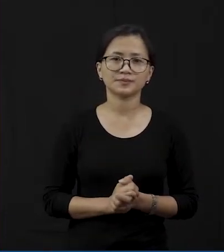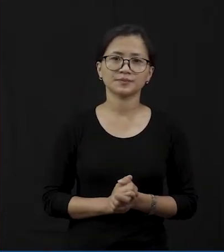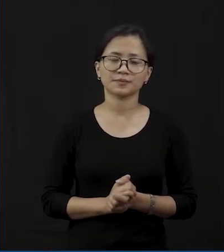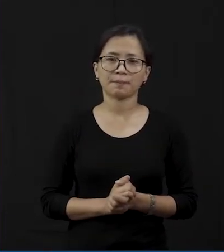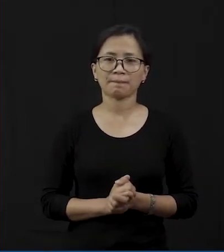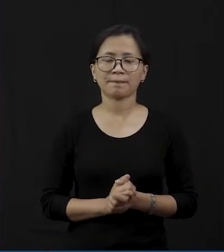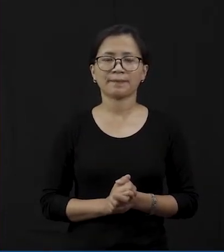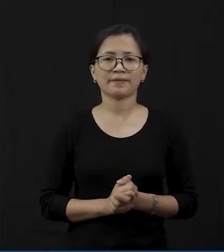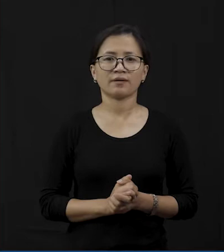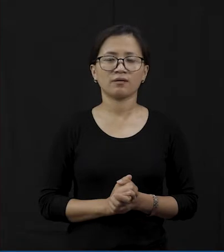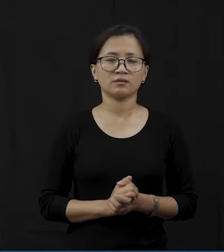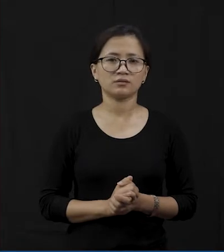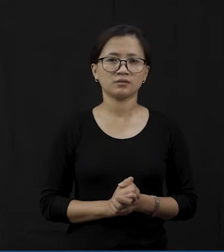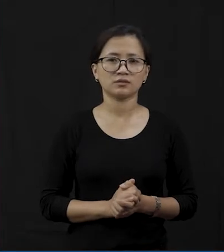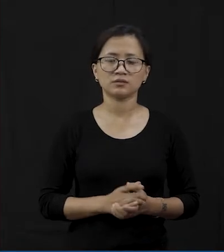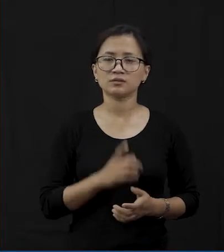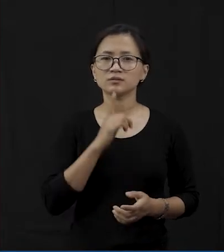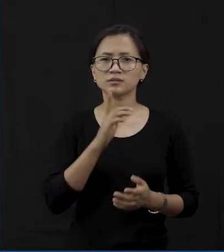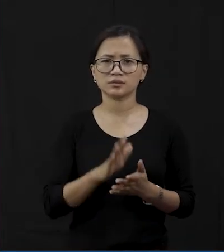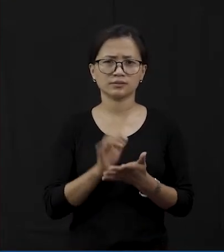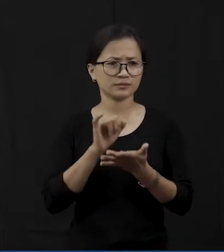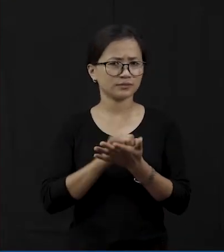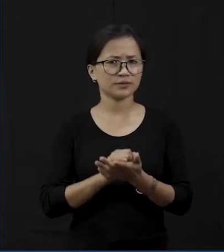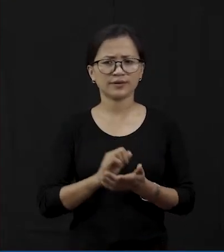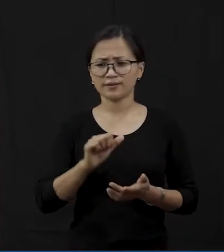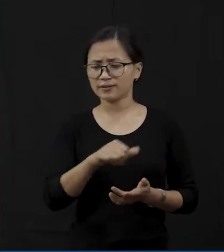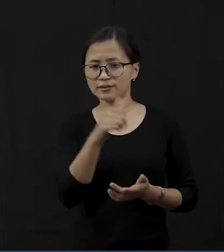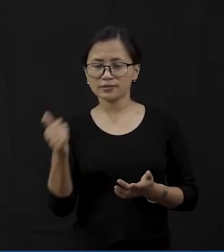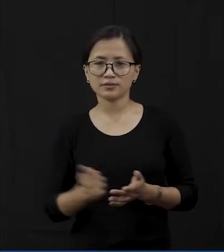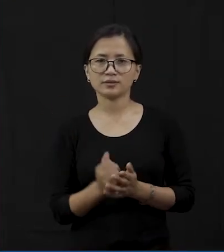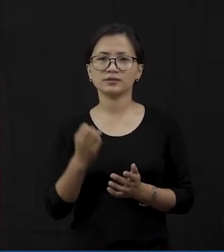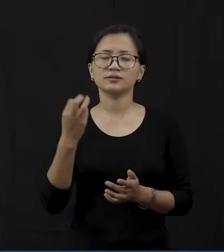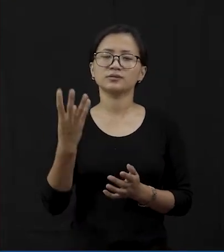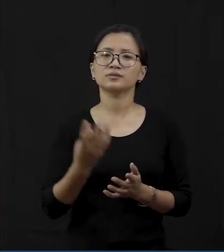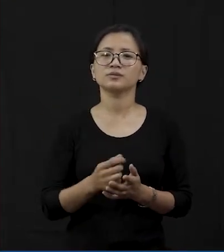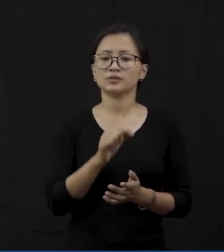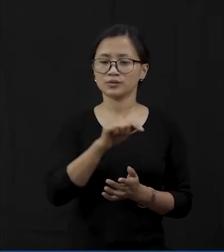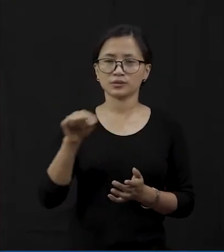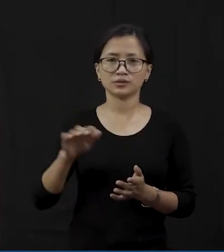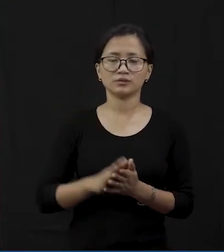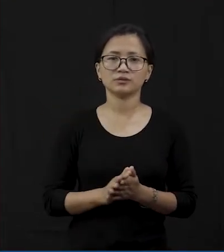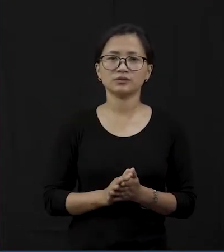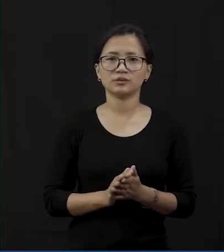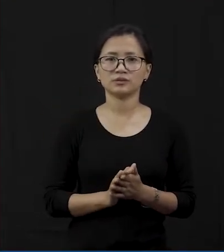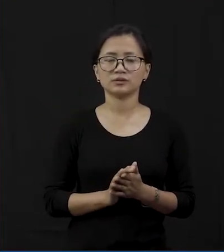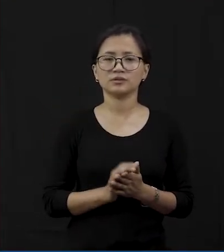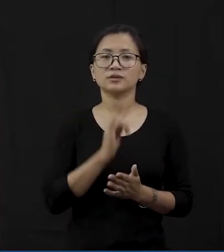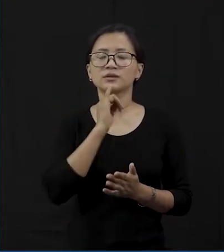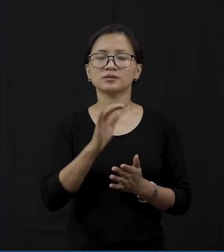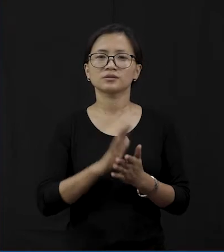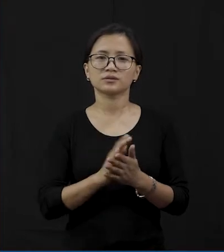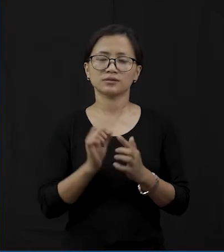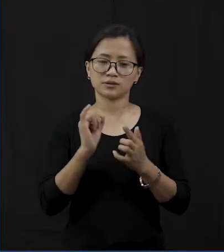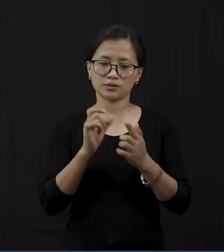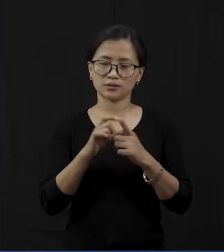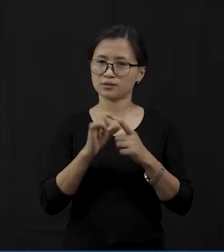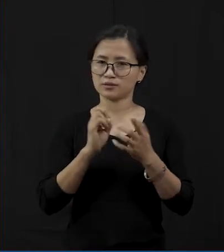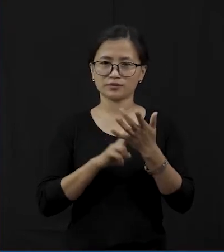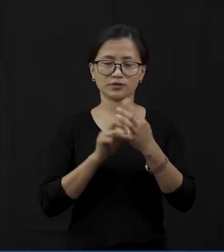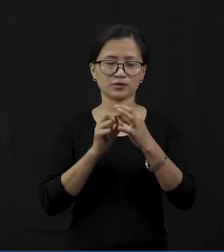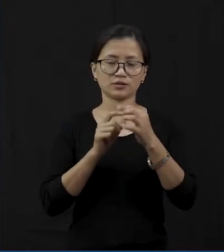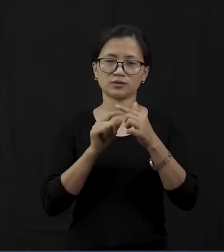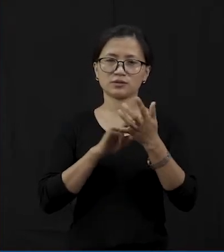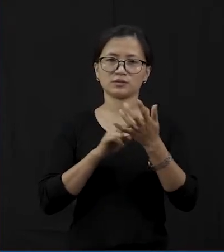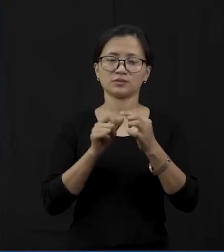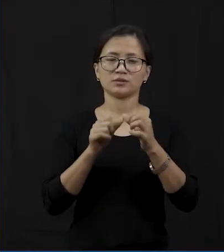even numbers, or we can also say that any number which is divisible by 2. Any number which is divisible by 2